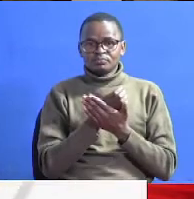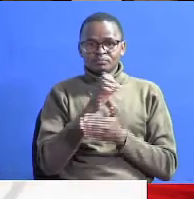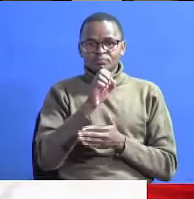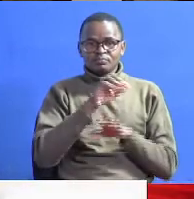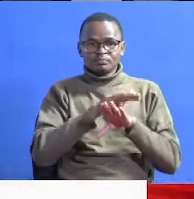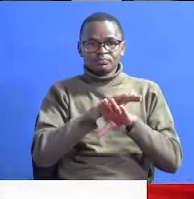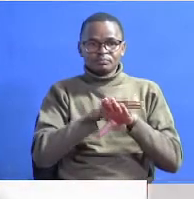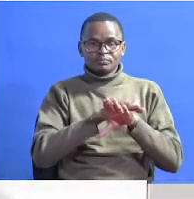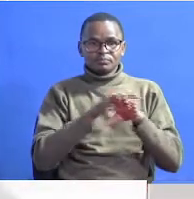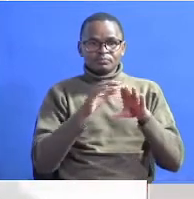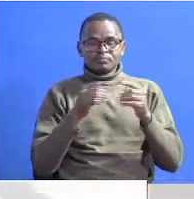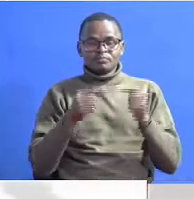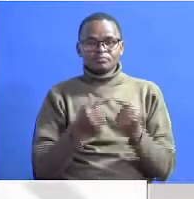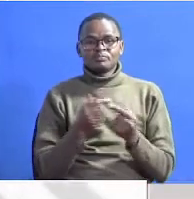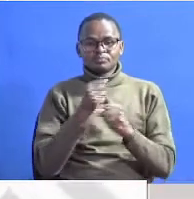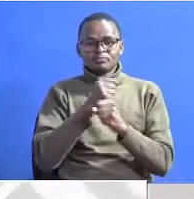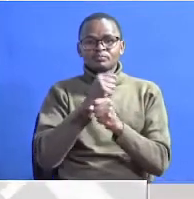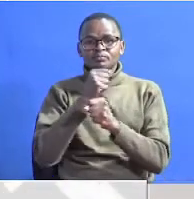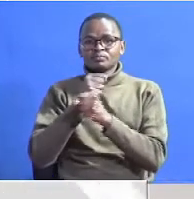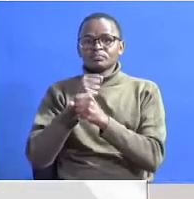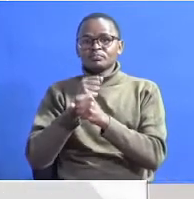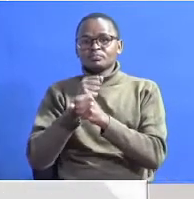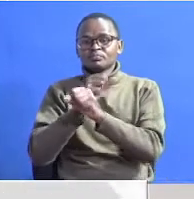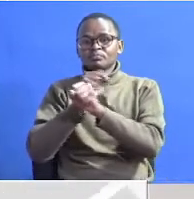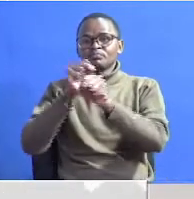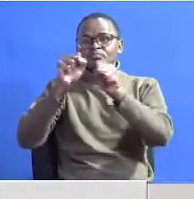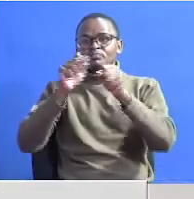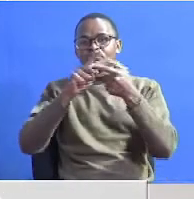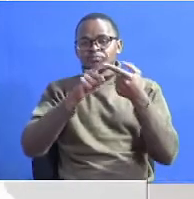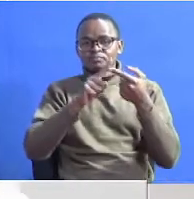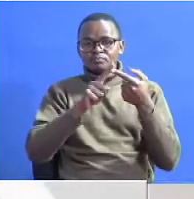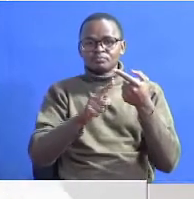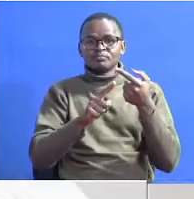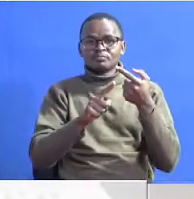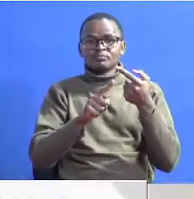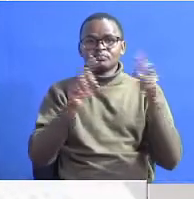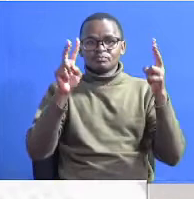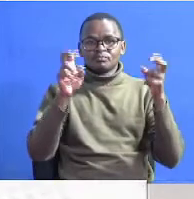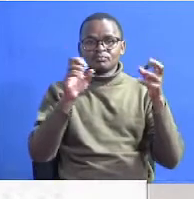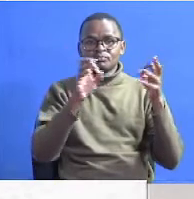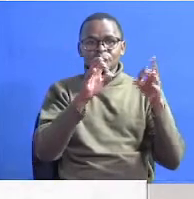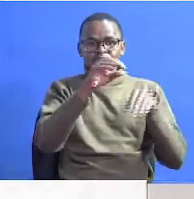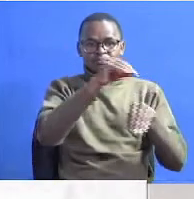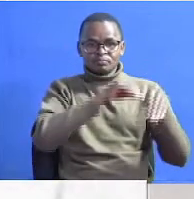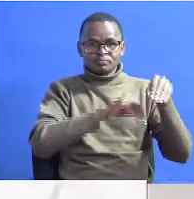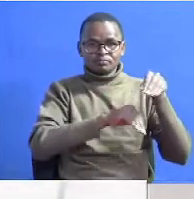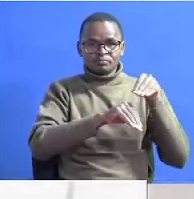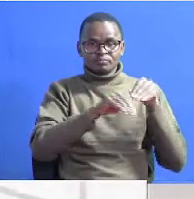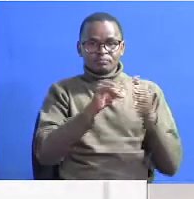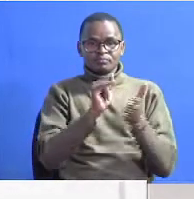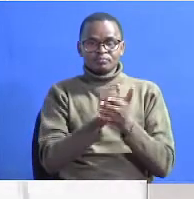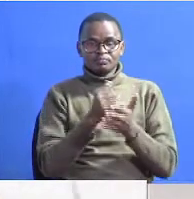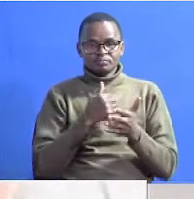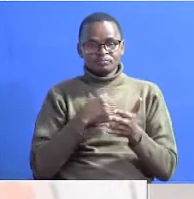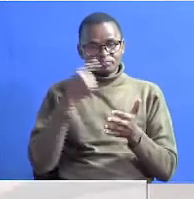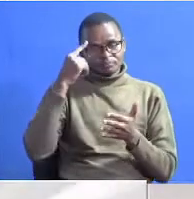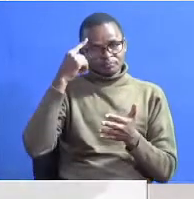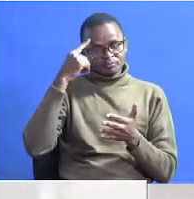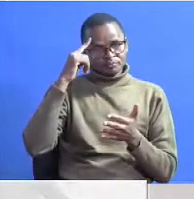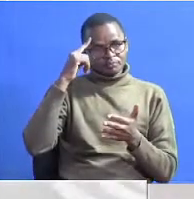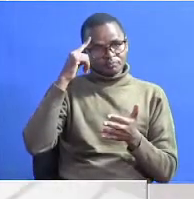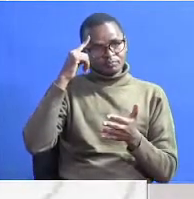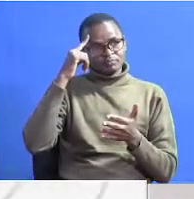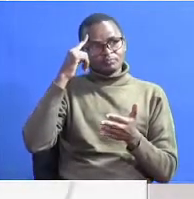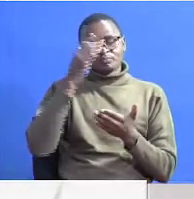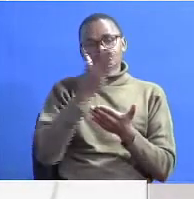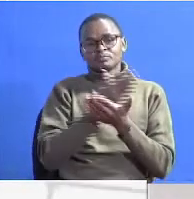on the allegations that were making on the deputy president. But the issue of corruption, the cartels that have been in the country, in